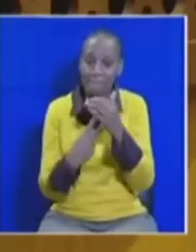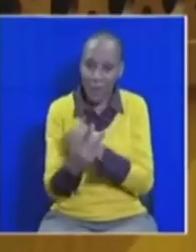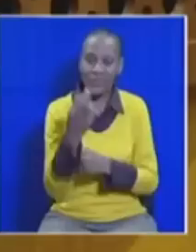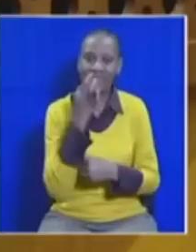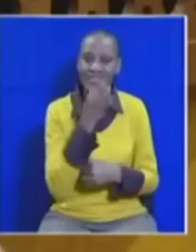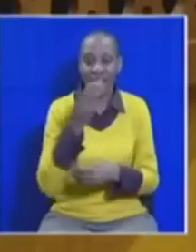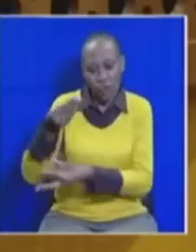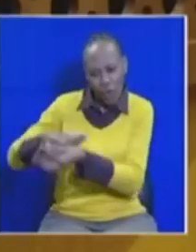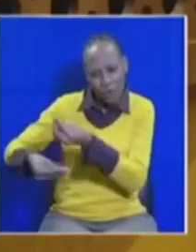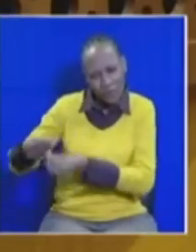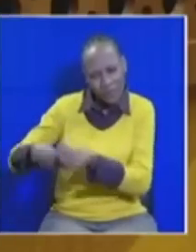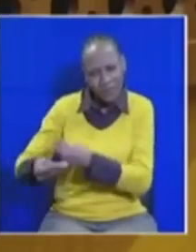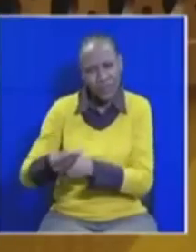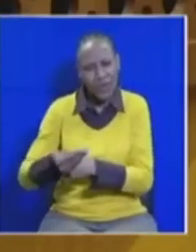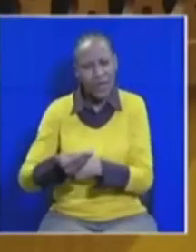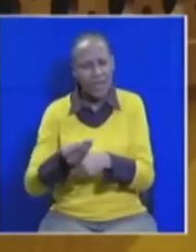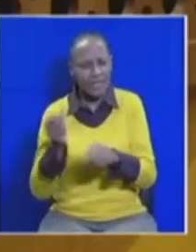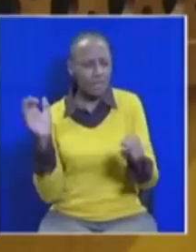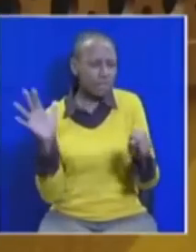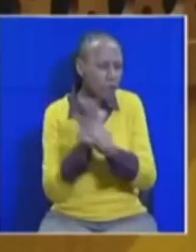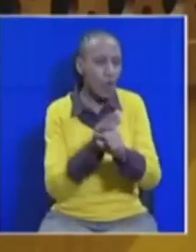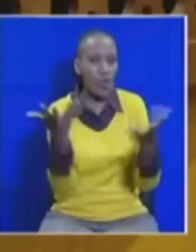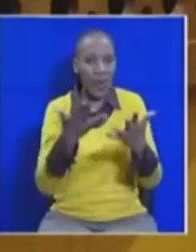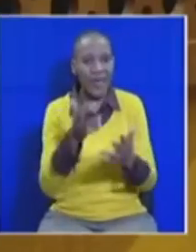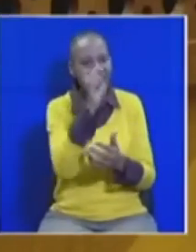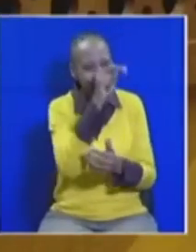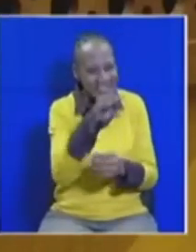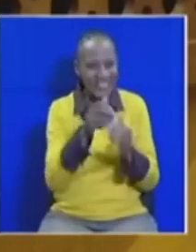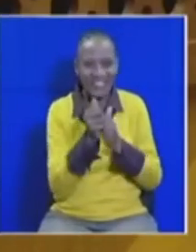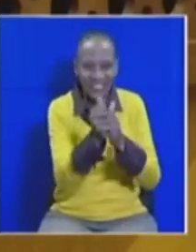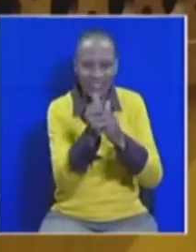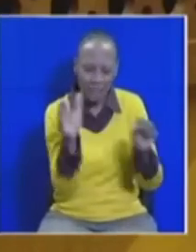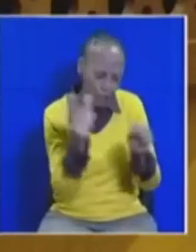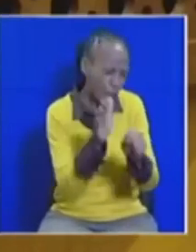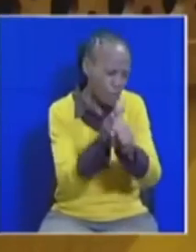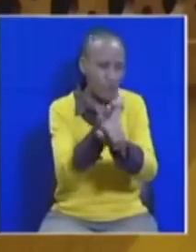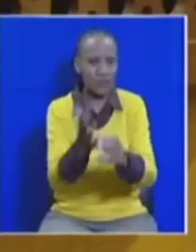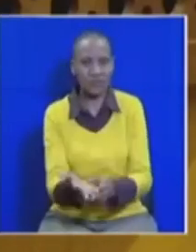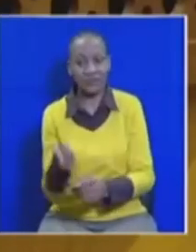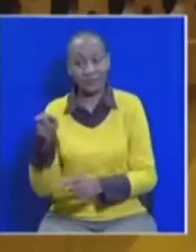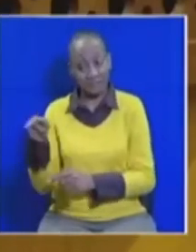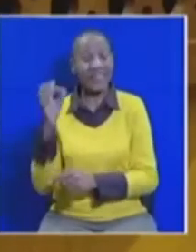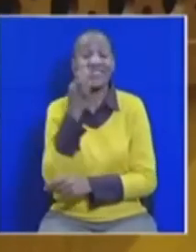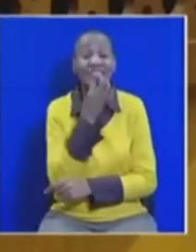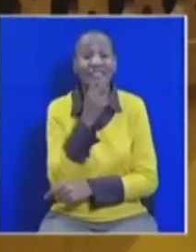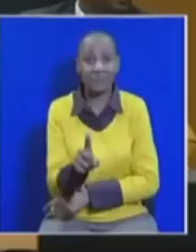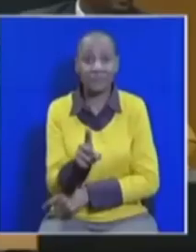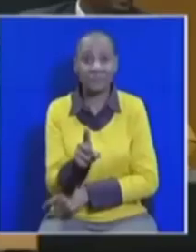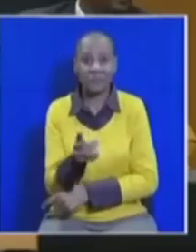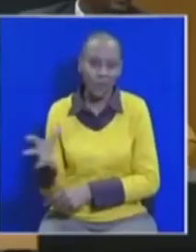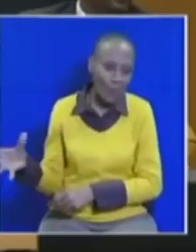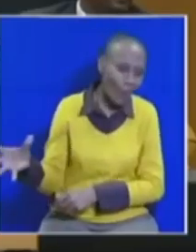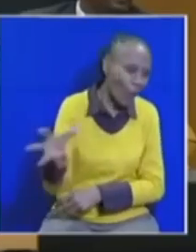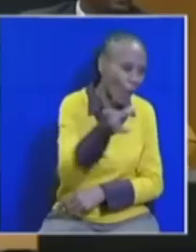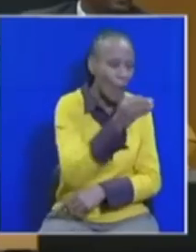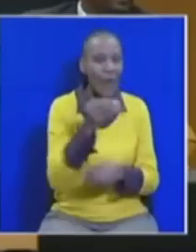has infected the whole ANC leadership. She said, "All of us in